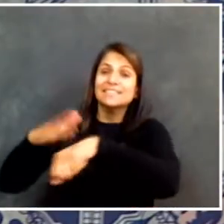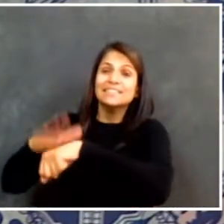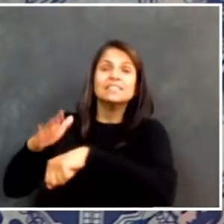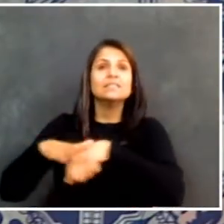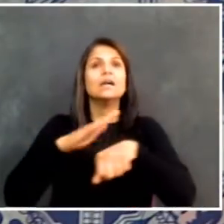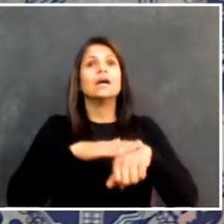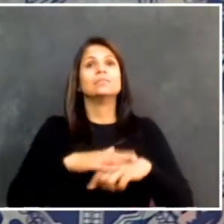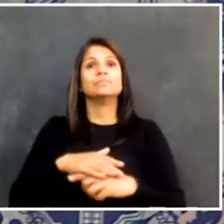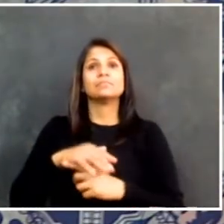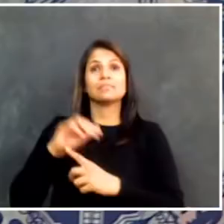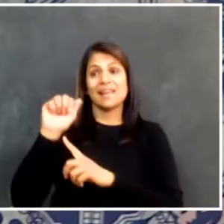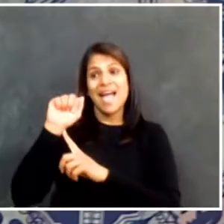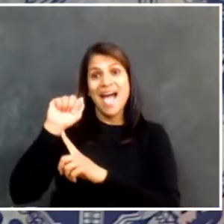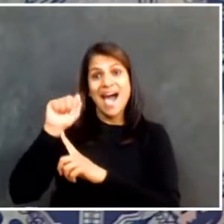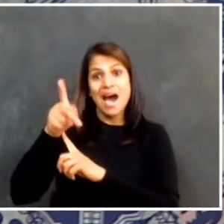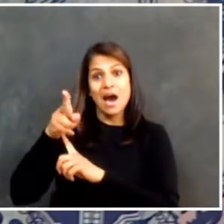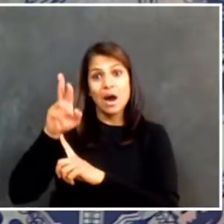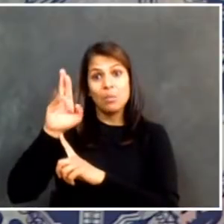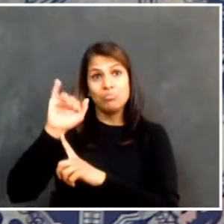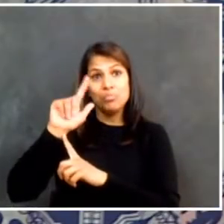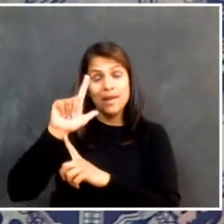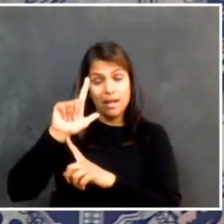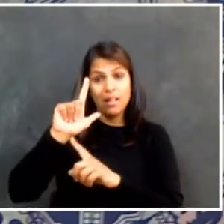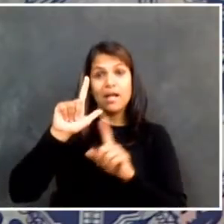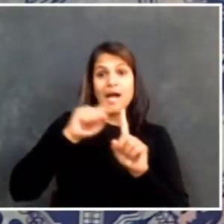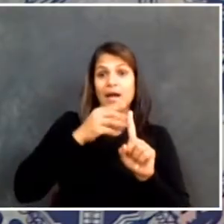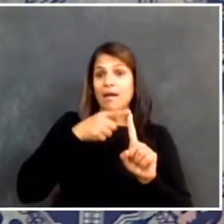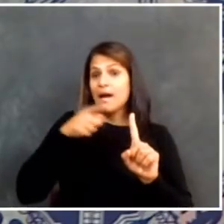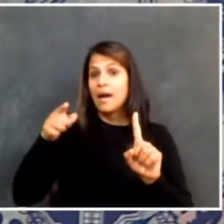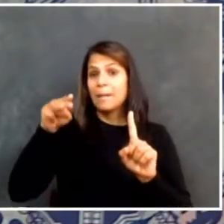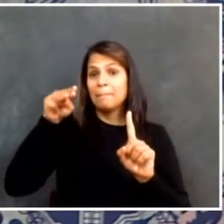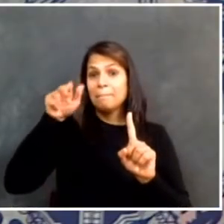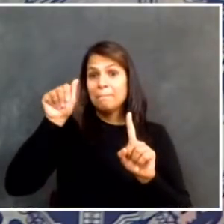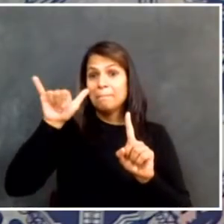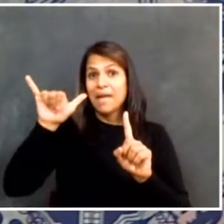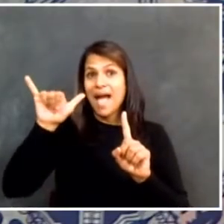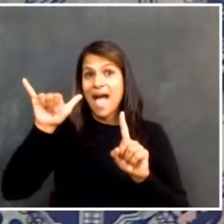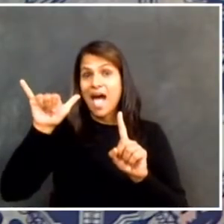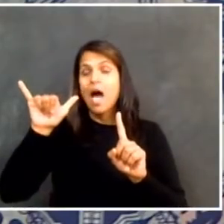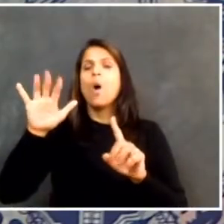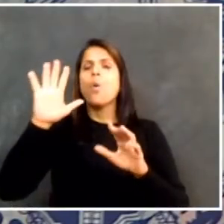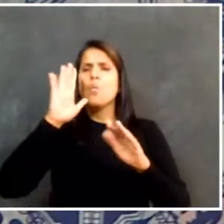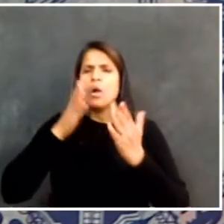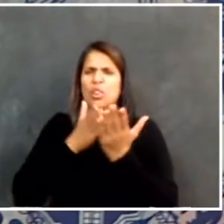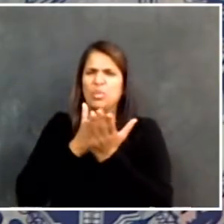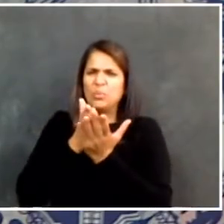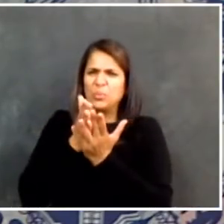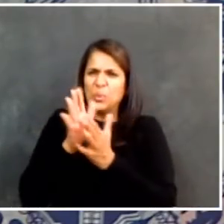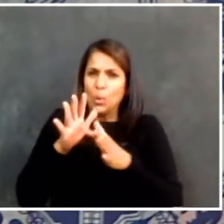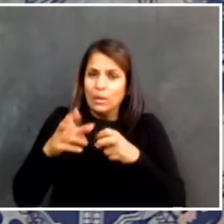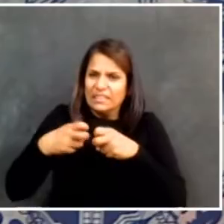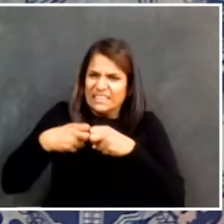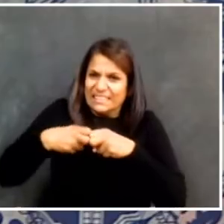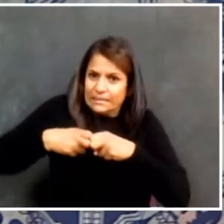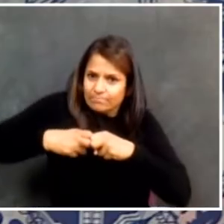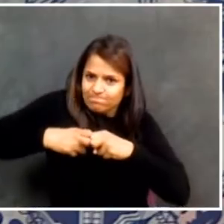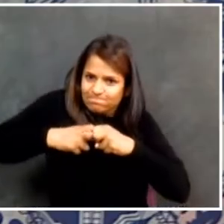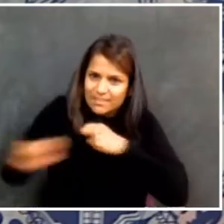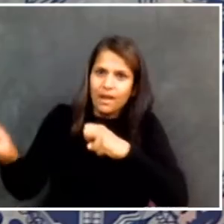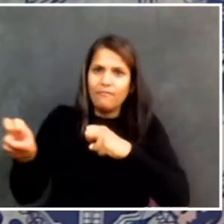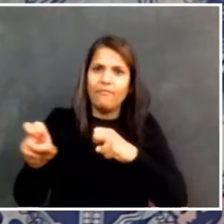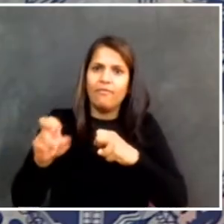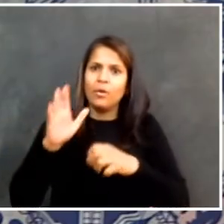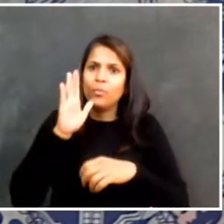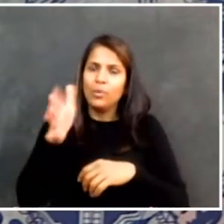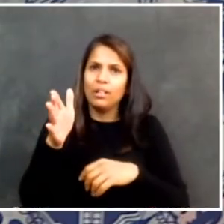some positive signs, we're far from out of the woods. What we're talking about just with our 3 indicators over the last 3 days